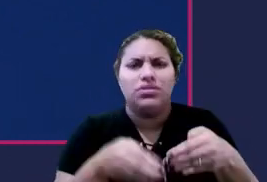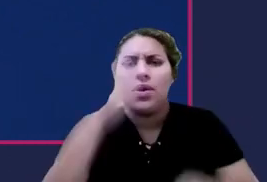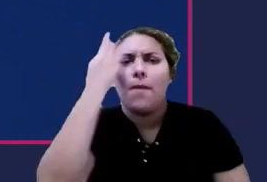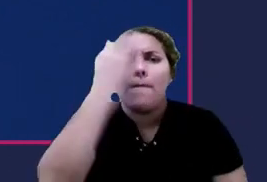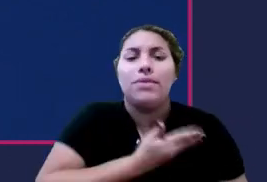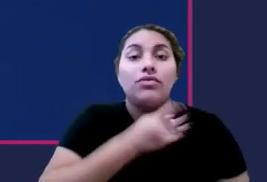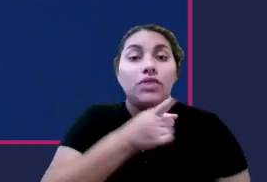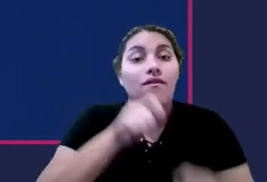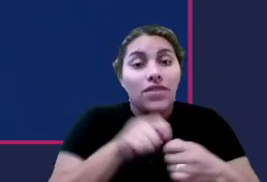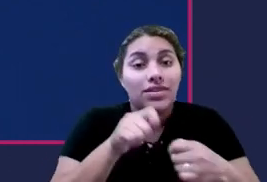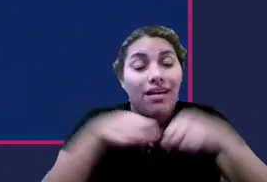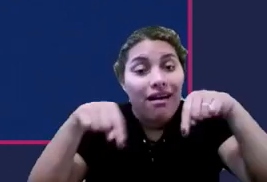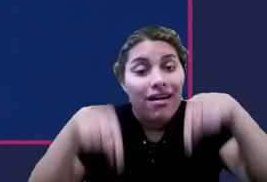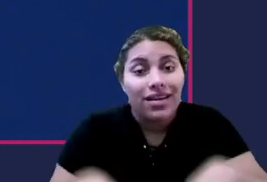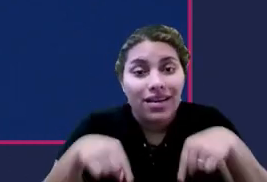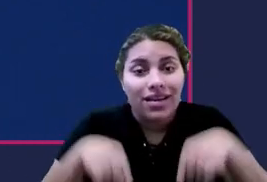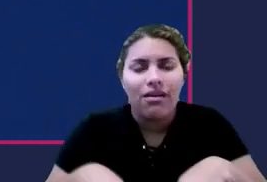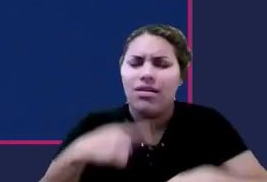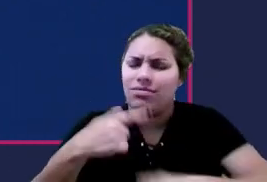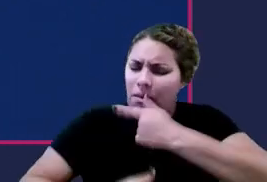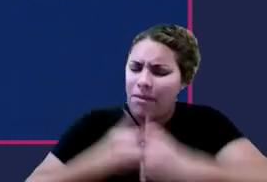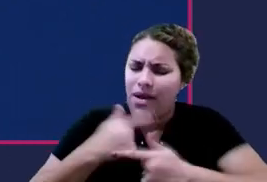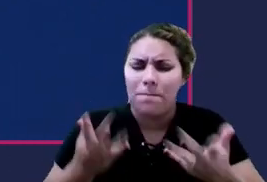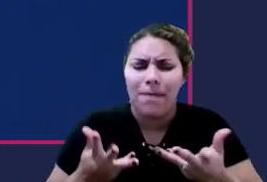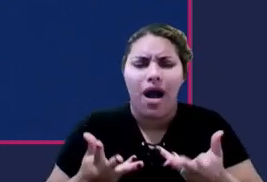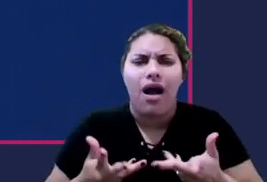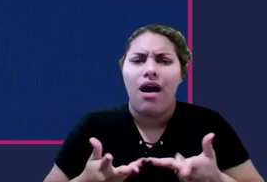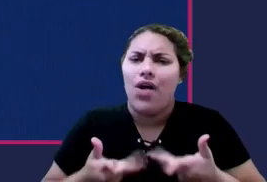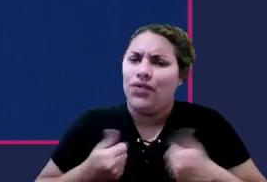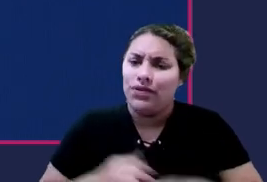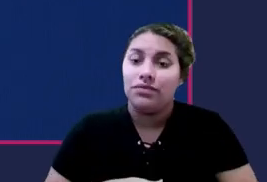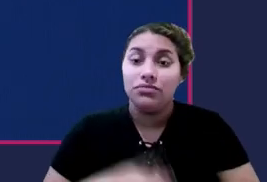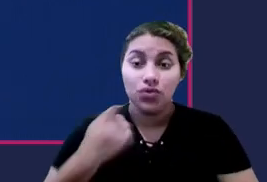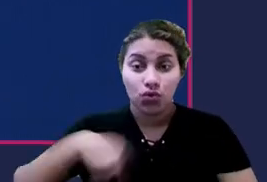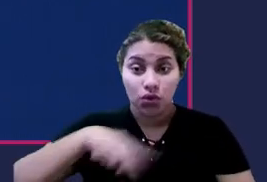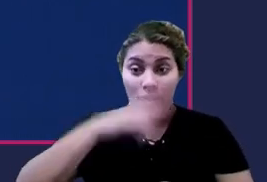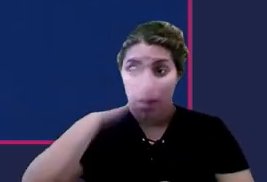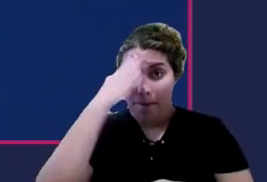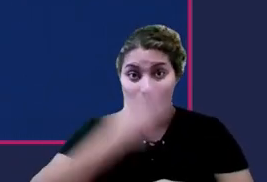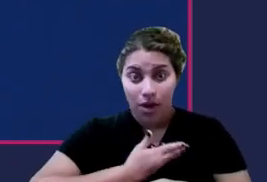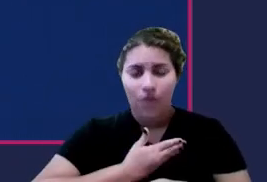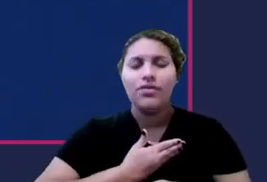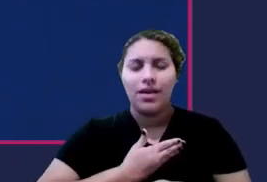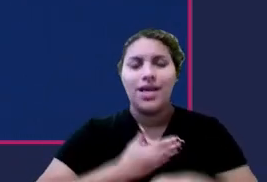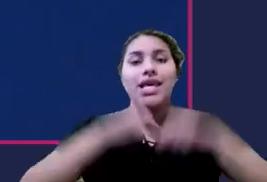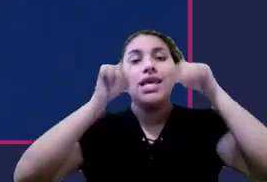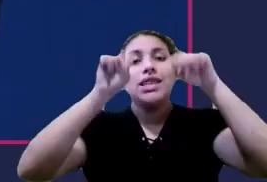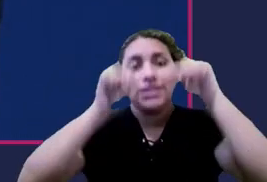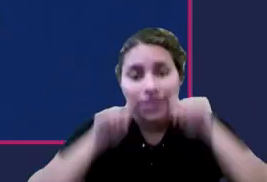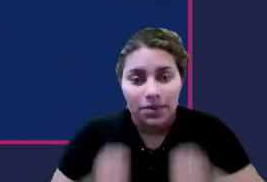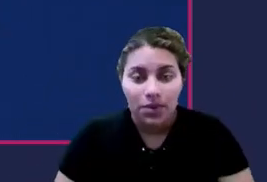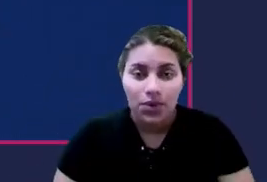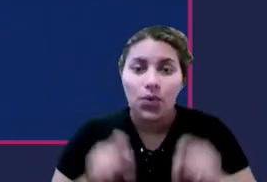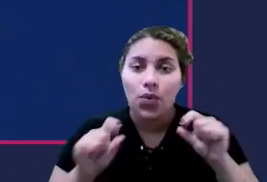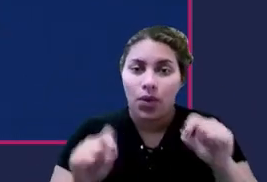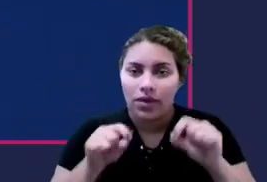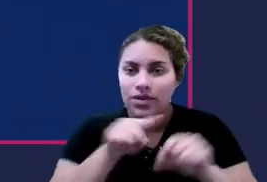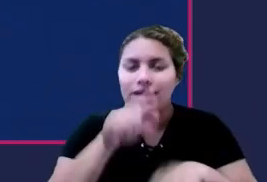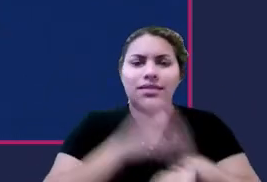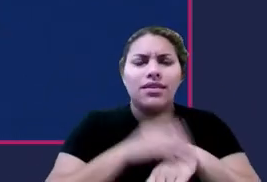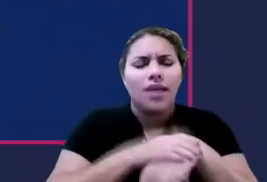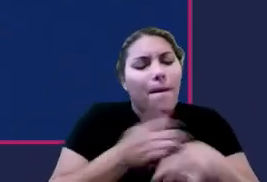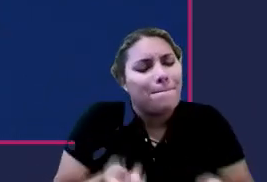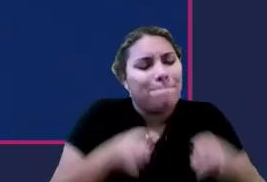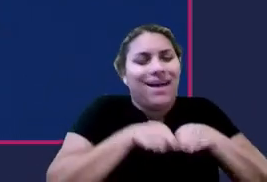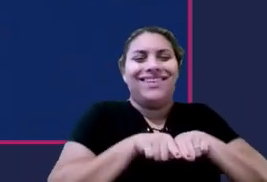is policy making. What you do is a wonderful work, and we are witness as